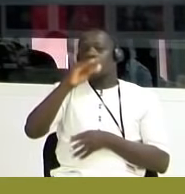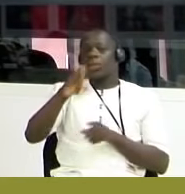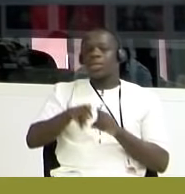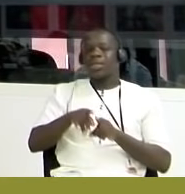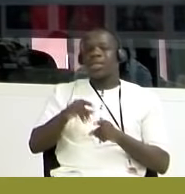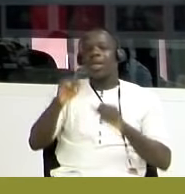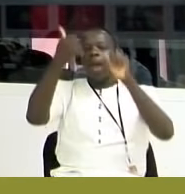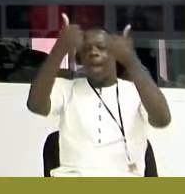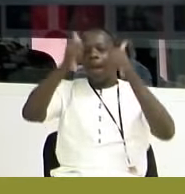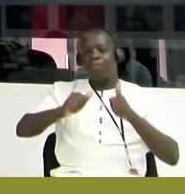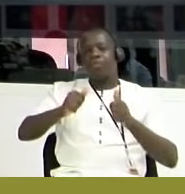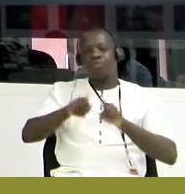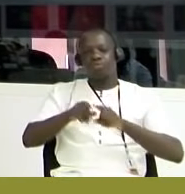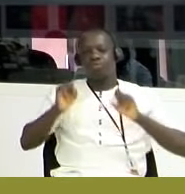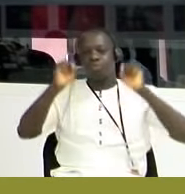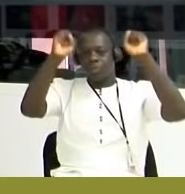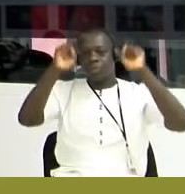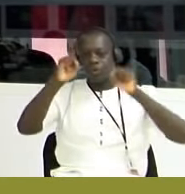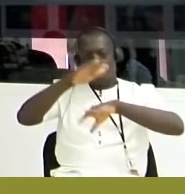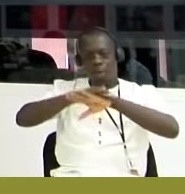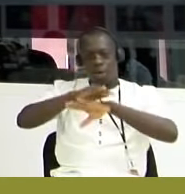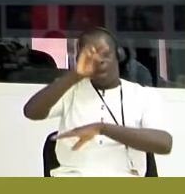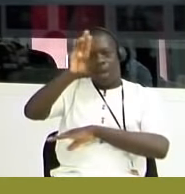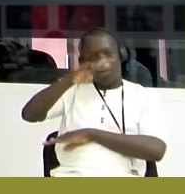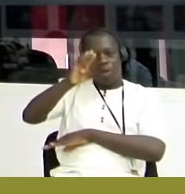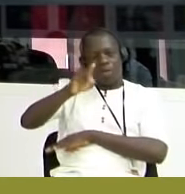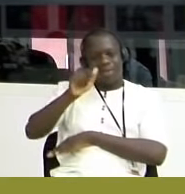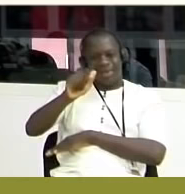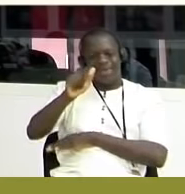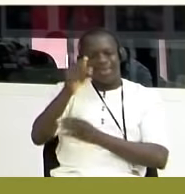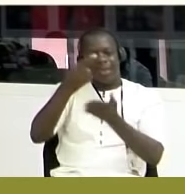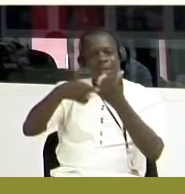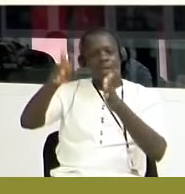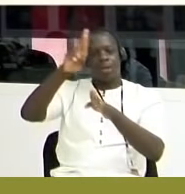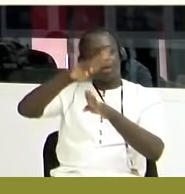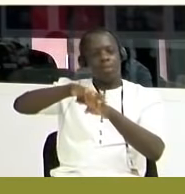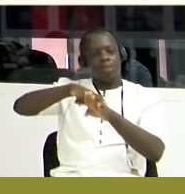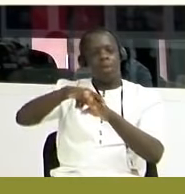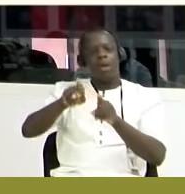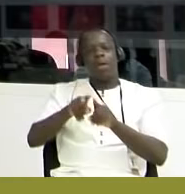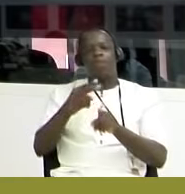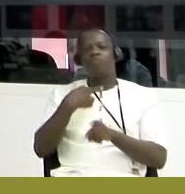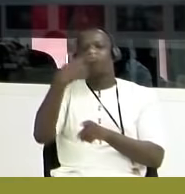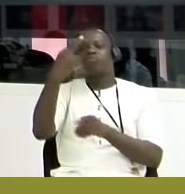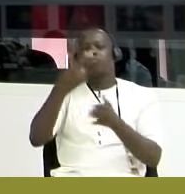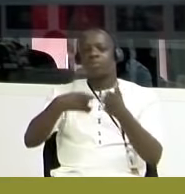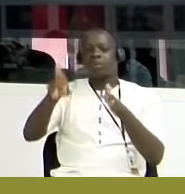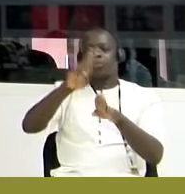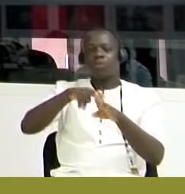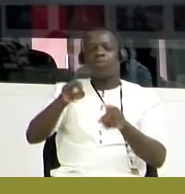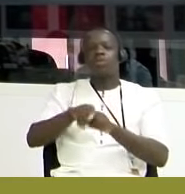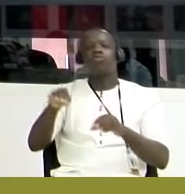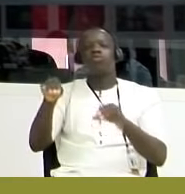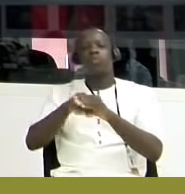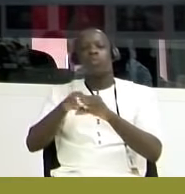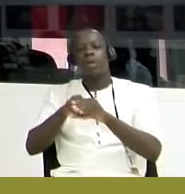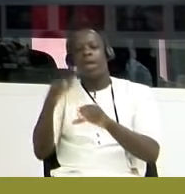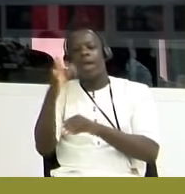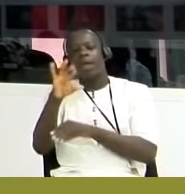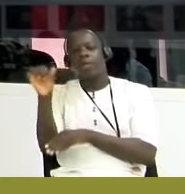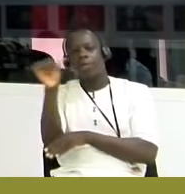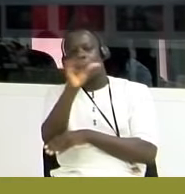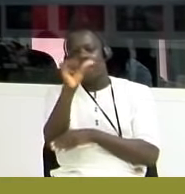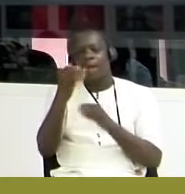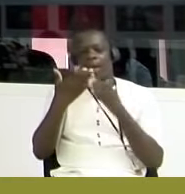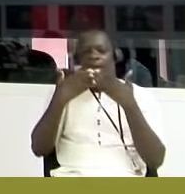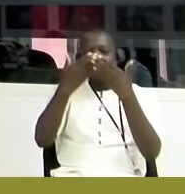Did that report, the verbal report, did it contain any other information about the